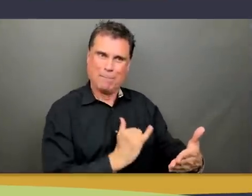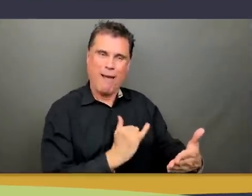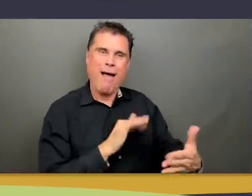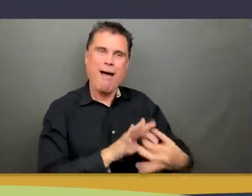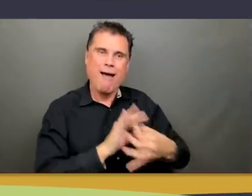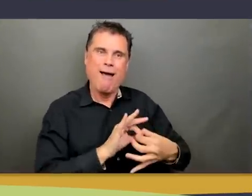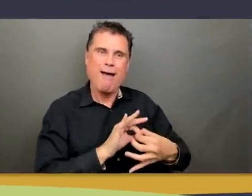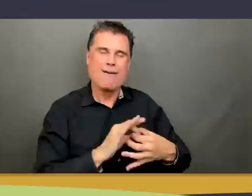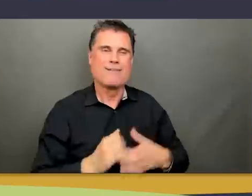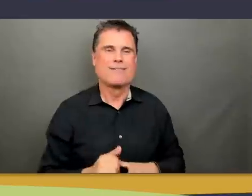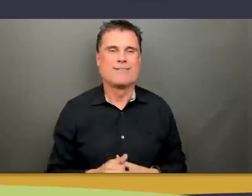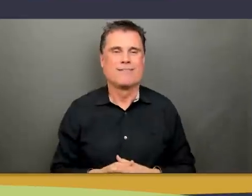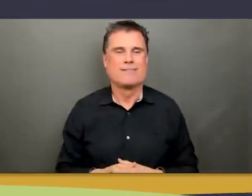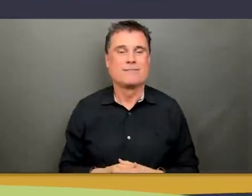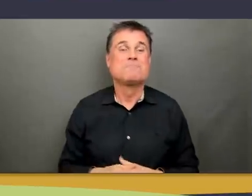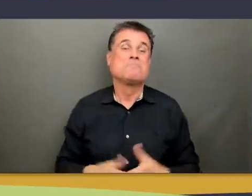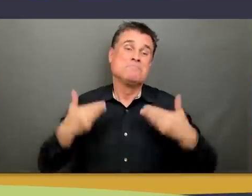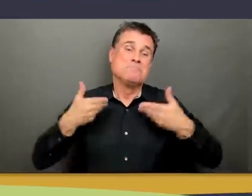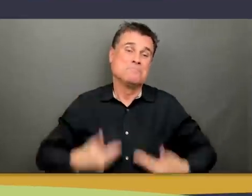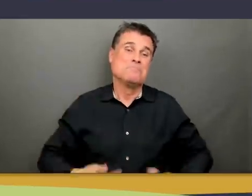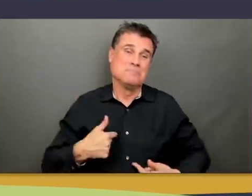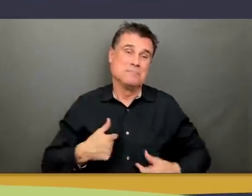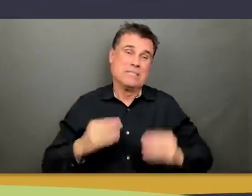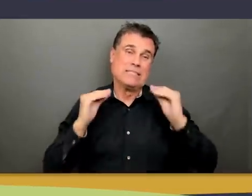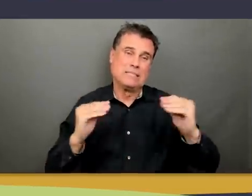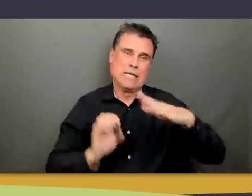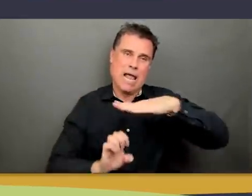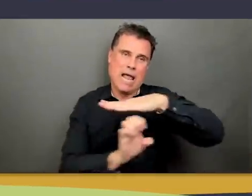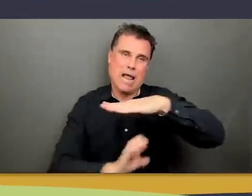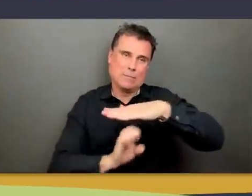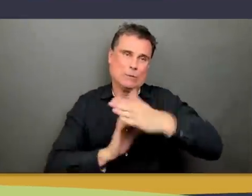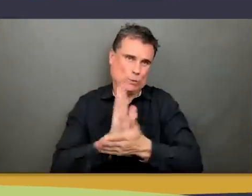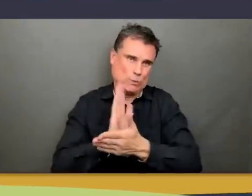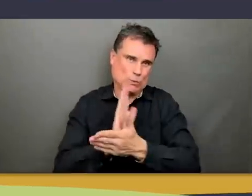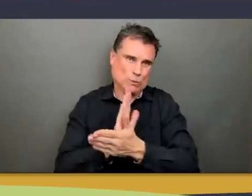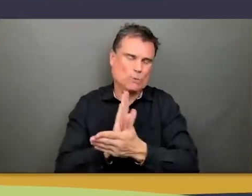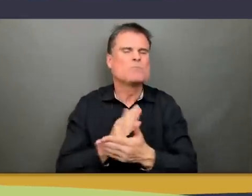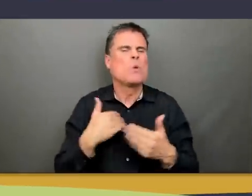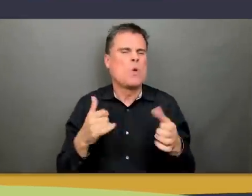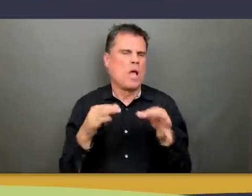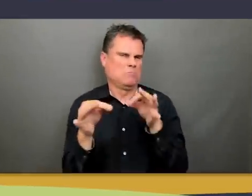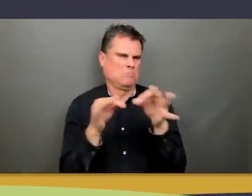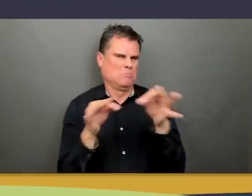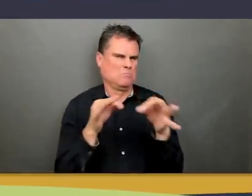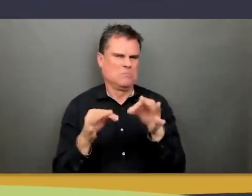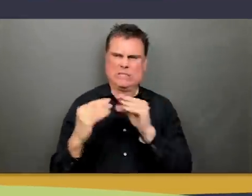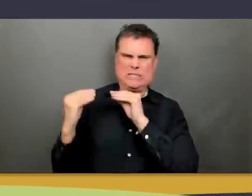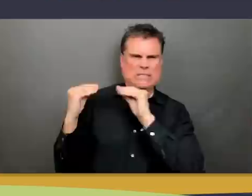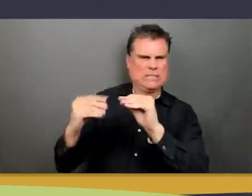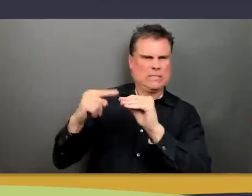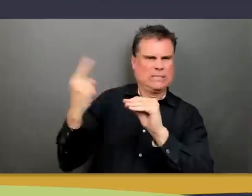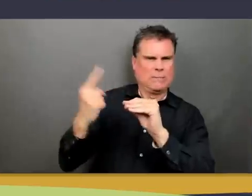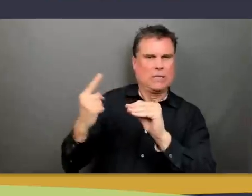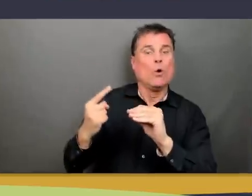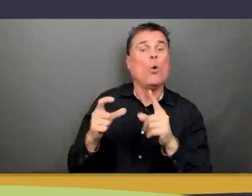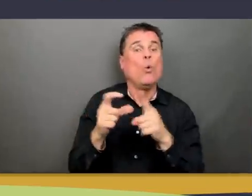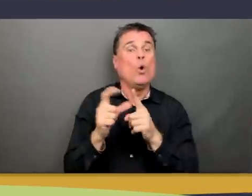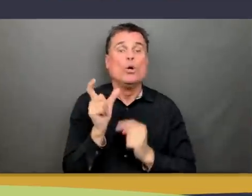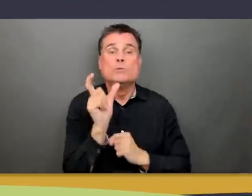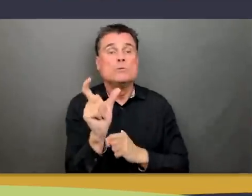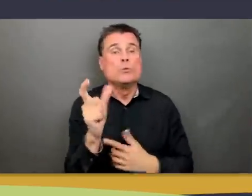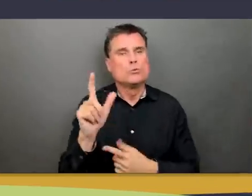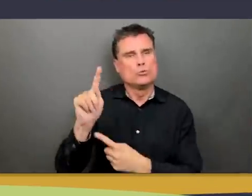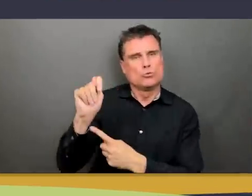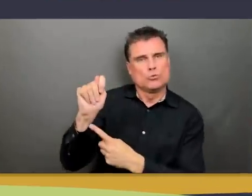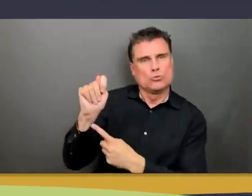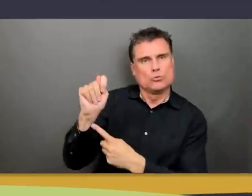all. There is no I in trust, but there is us. And it's up to